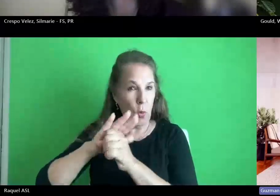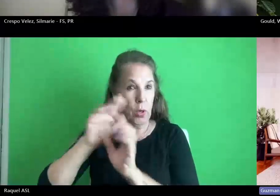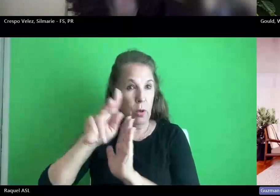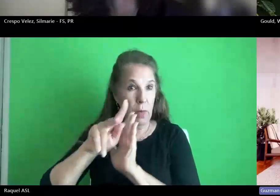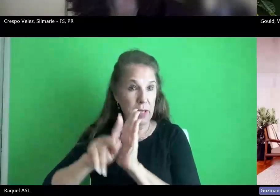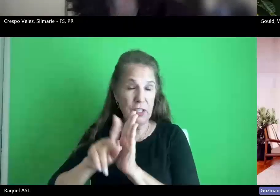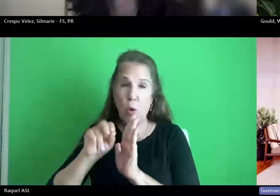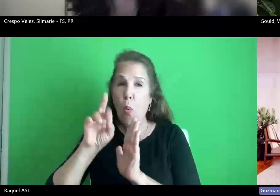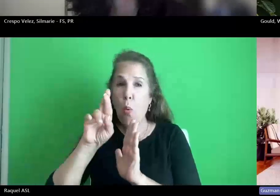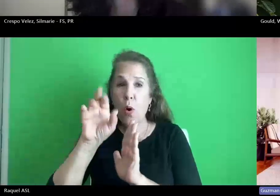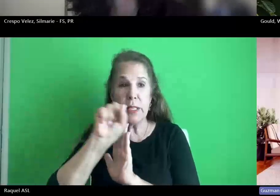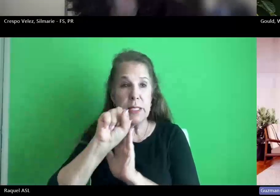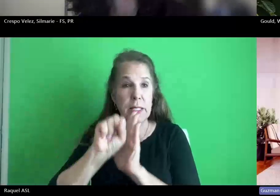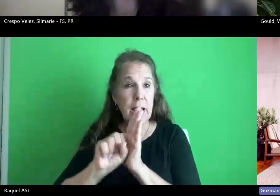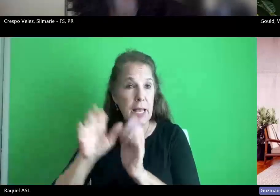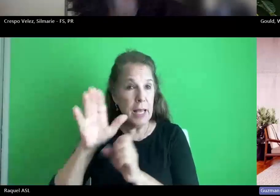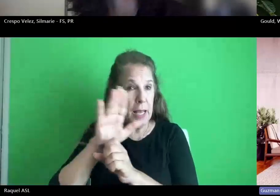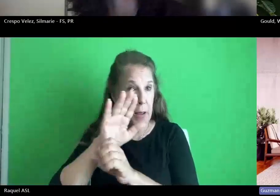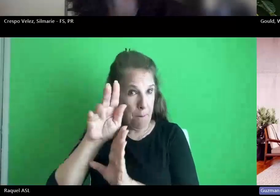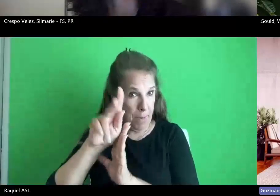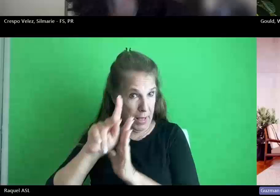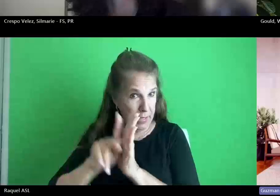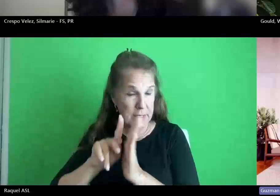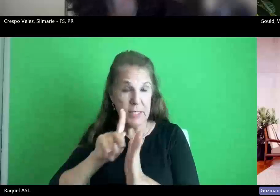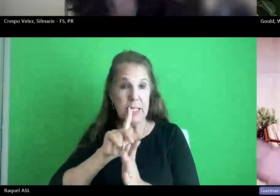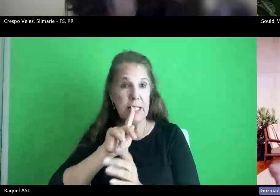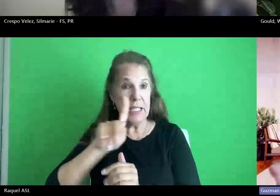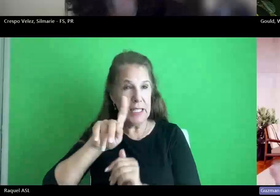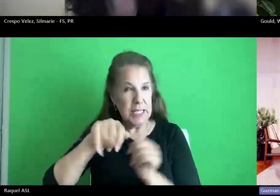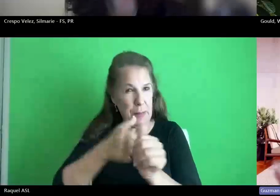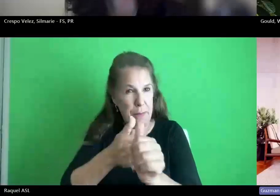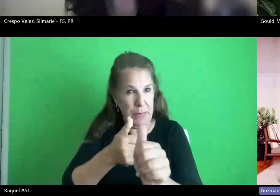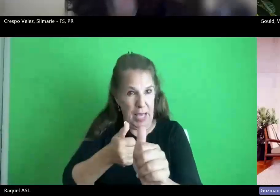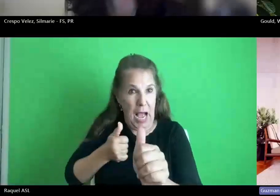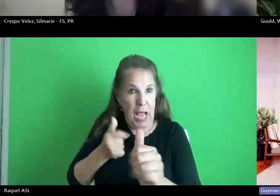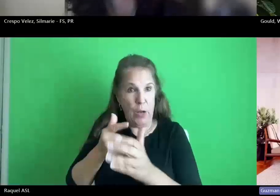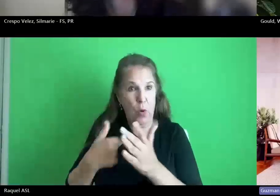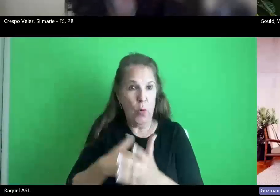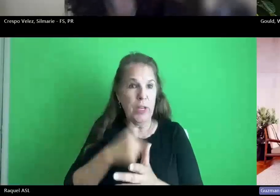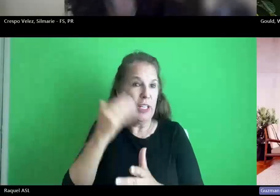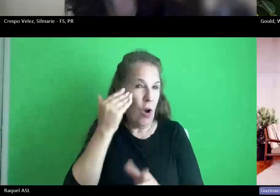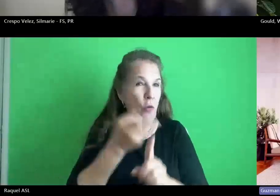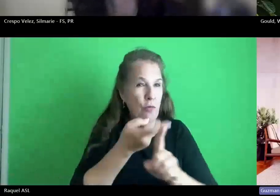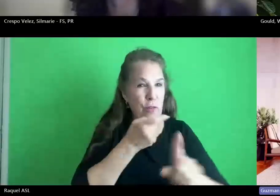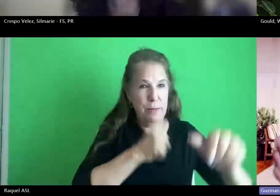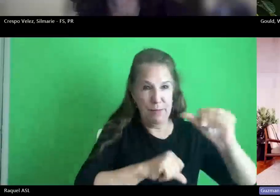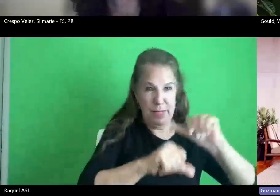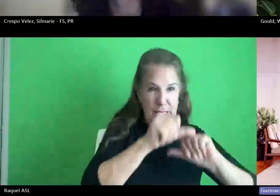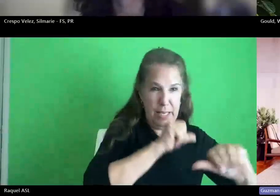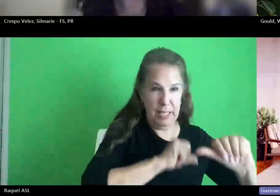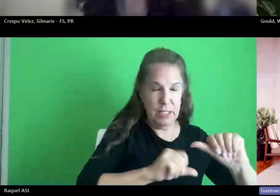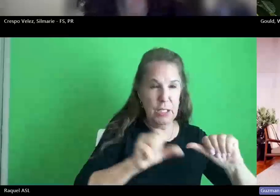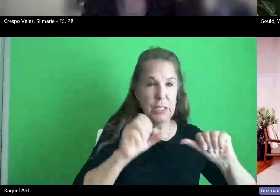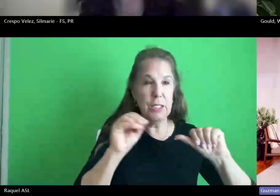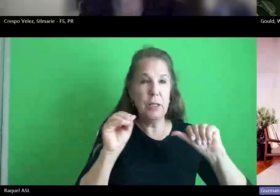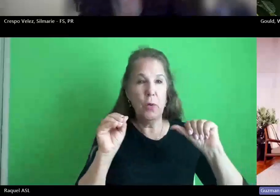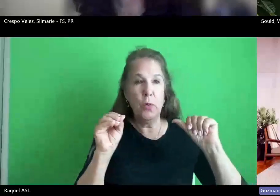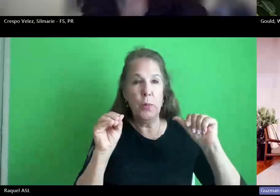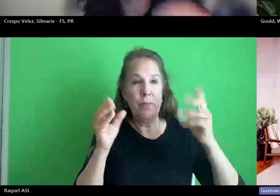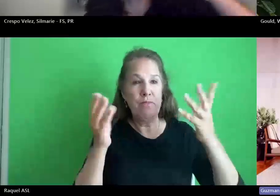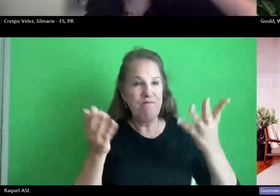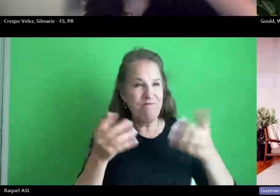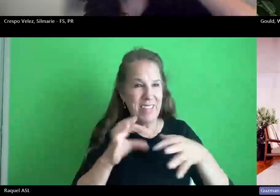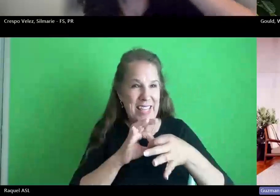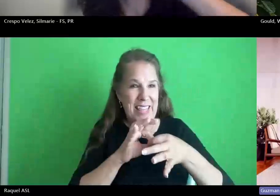state policy is behind of what we know in the science. So the